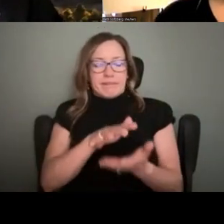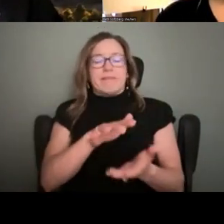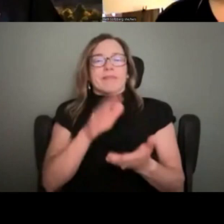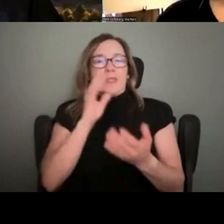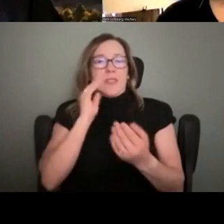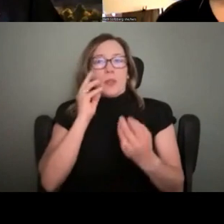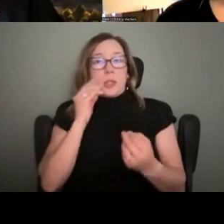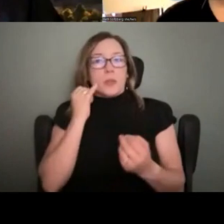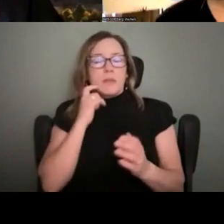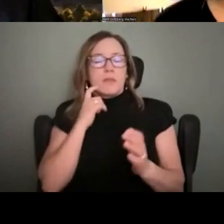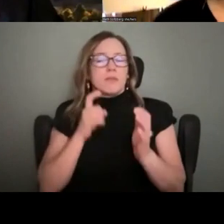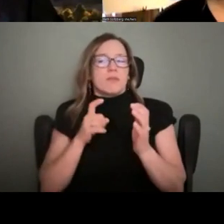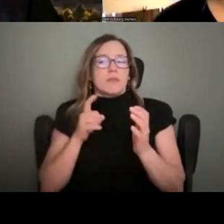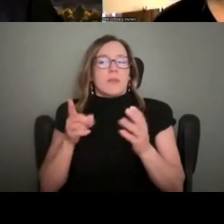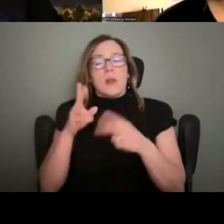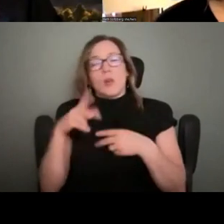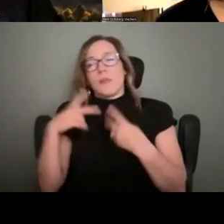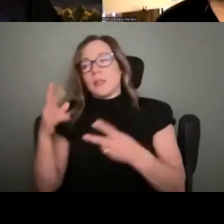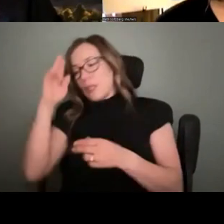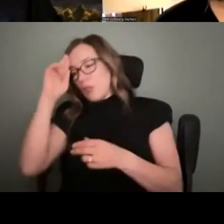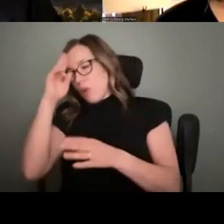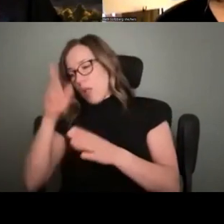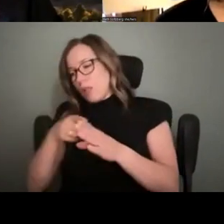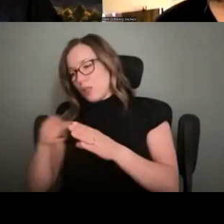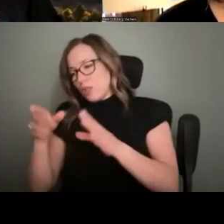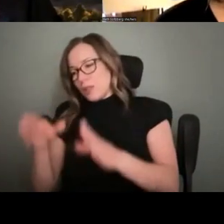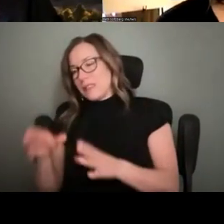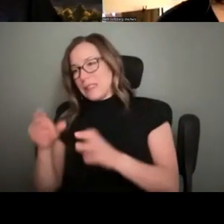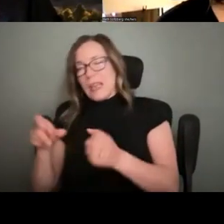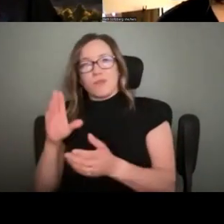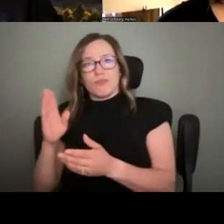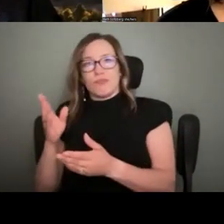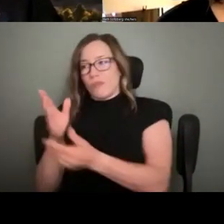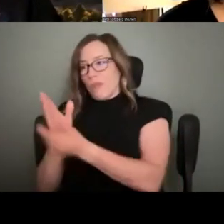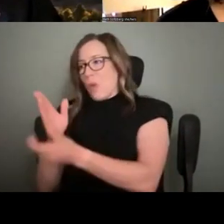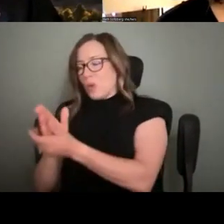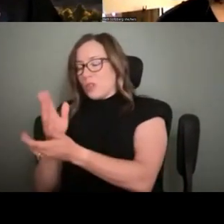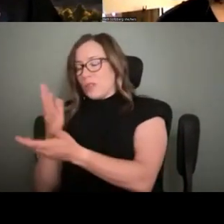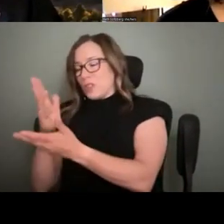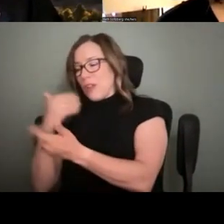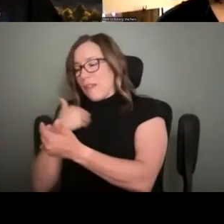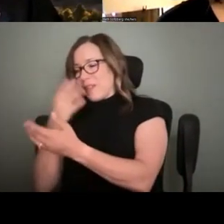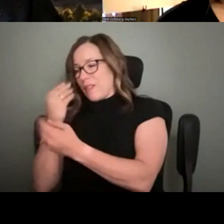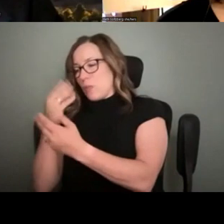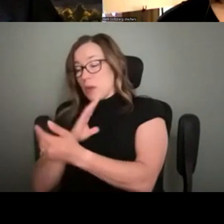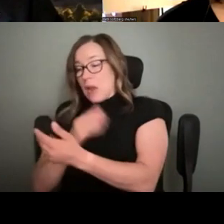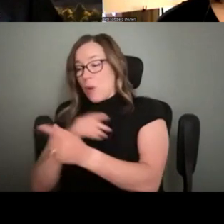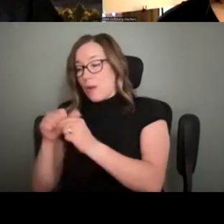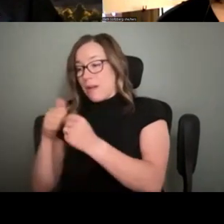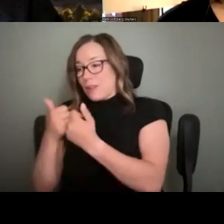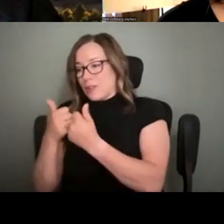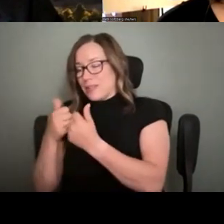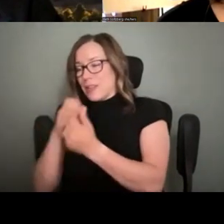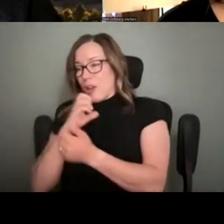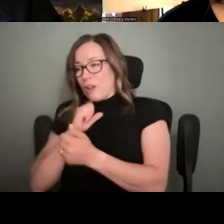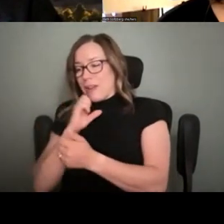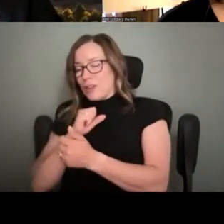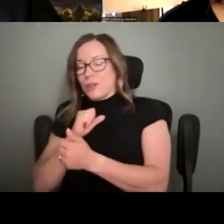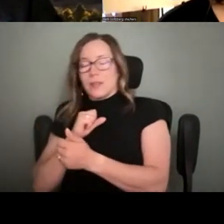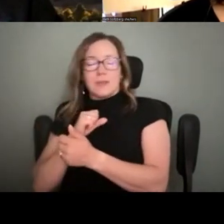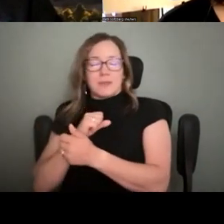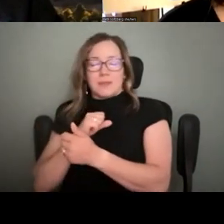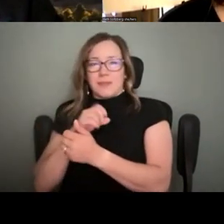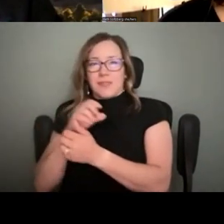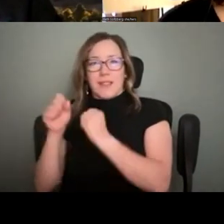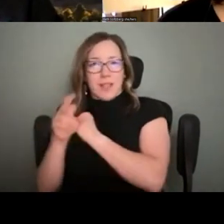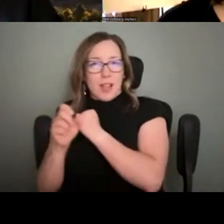somebody sees the neurologist can just hand a folder that has information about our agency on aging, that has a flyer